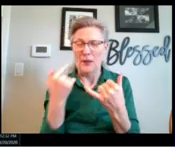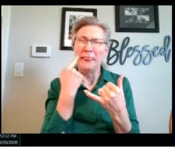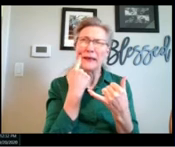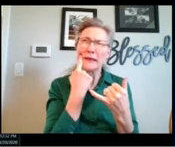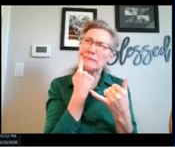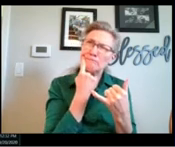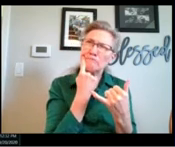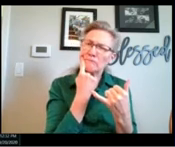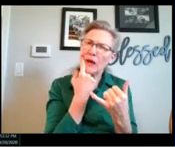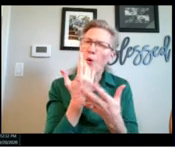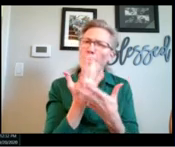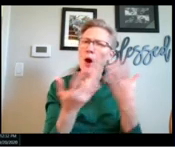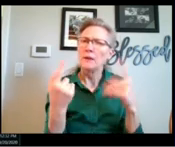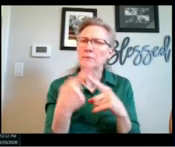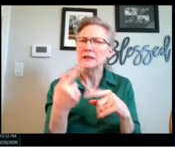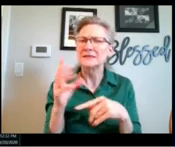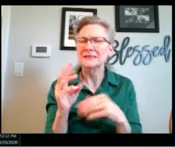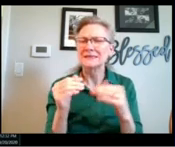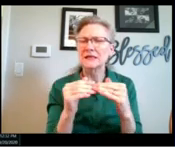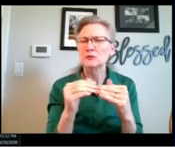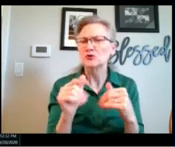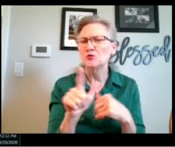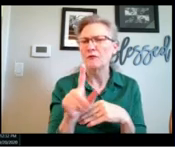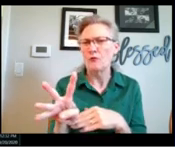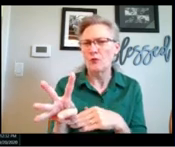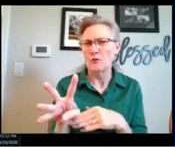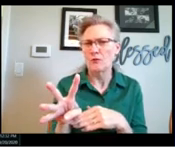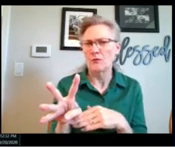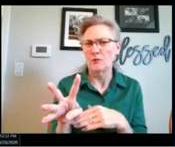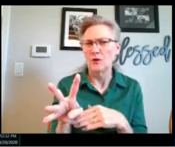okay, what plus 6 gets us to 24?